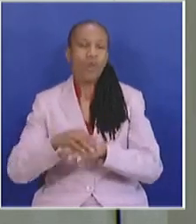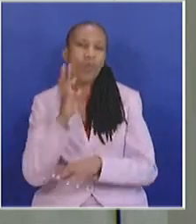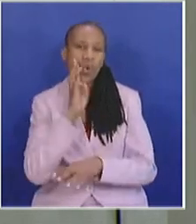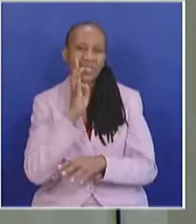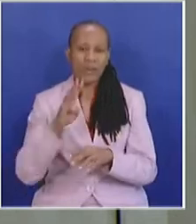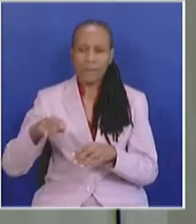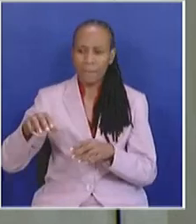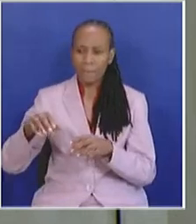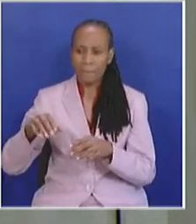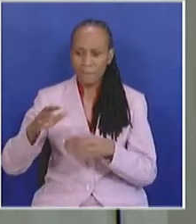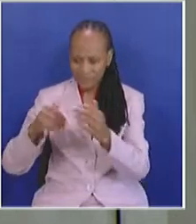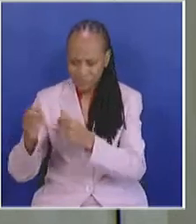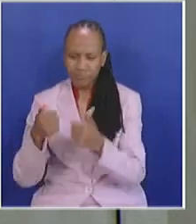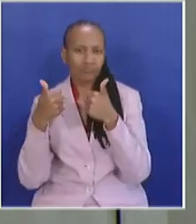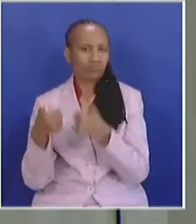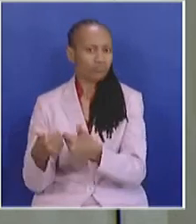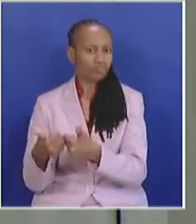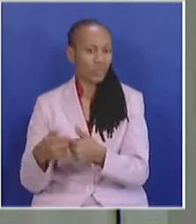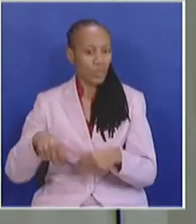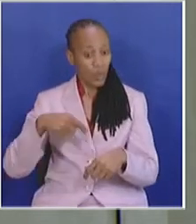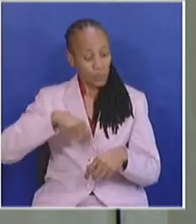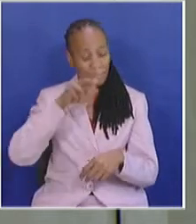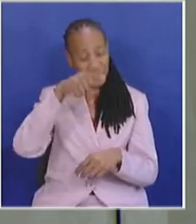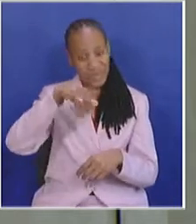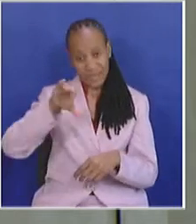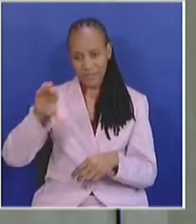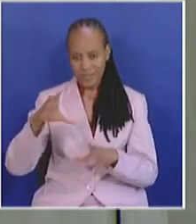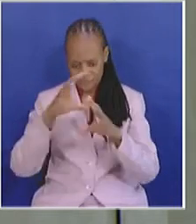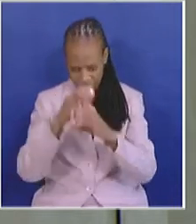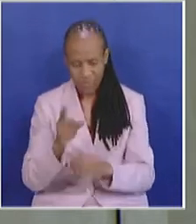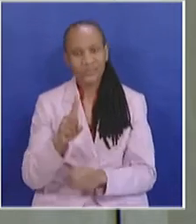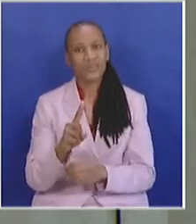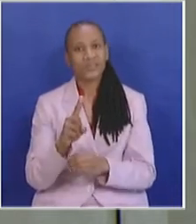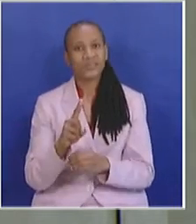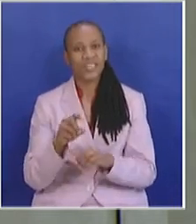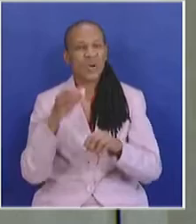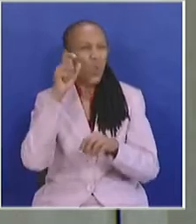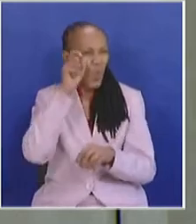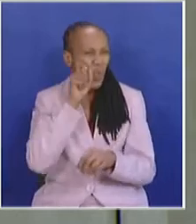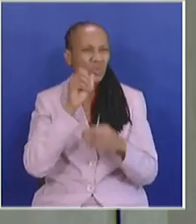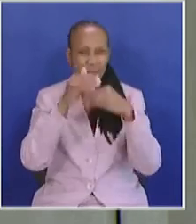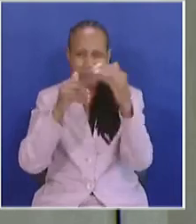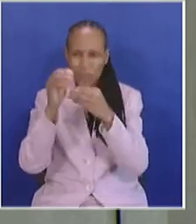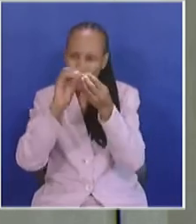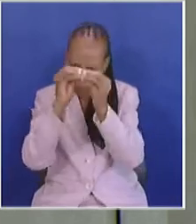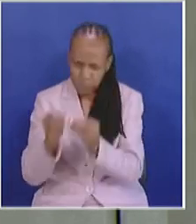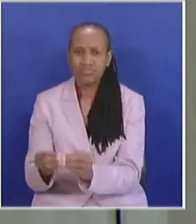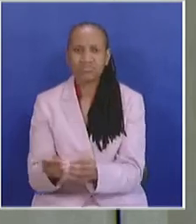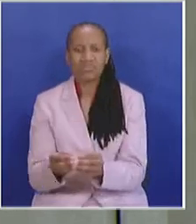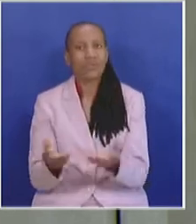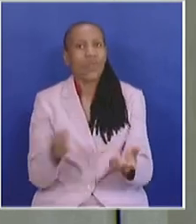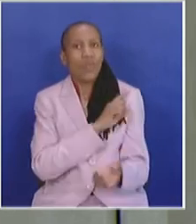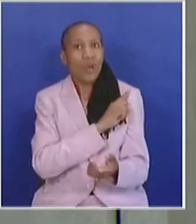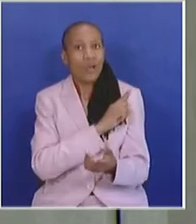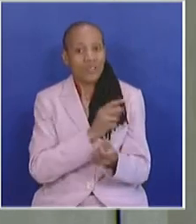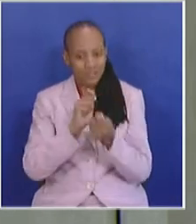the PICC is also focusing on the maintenance of aging infrastructure and more effective operations of